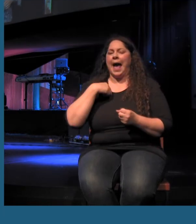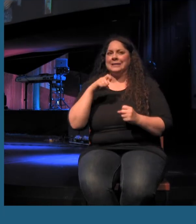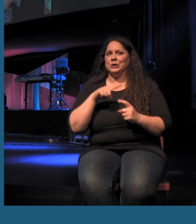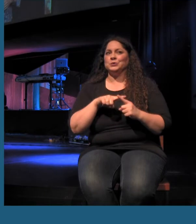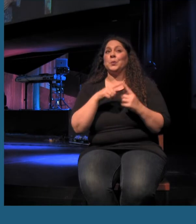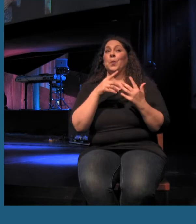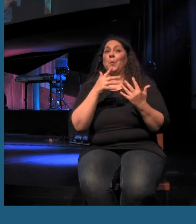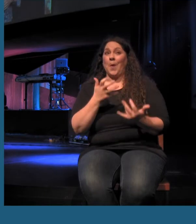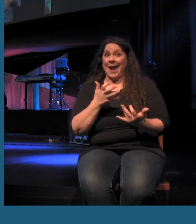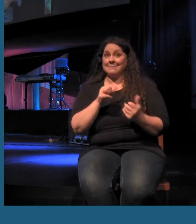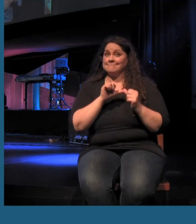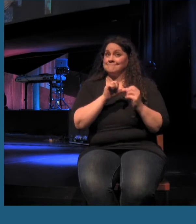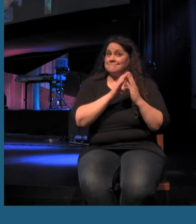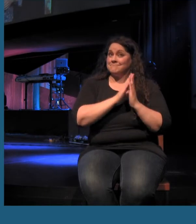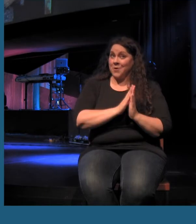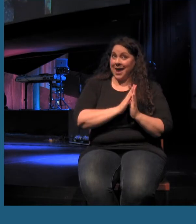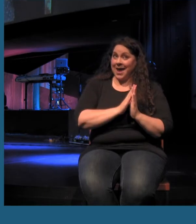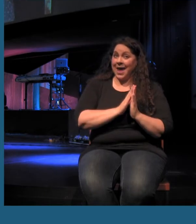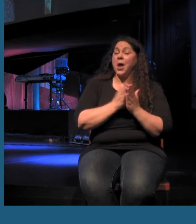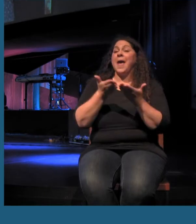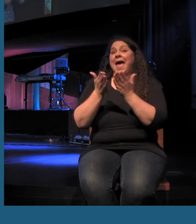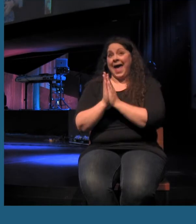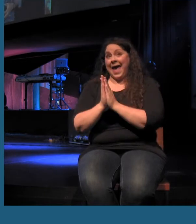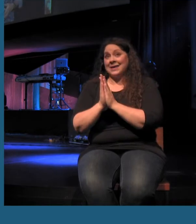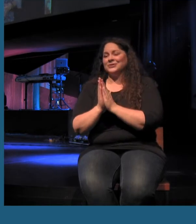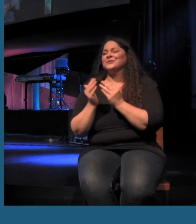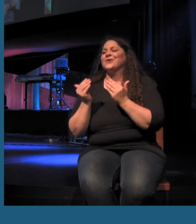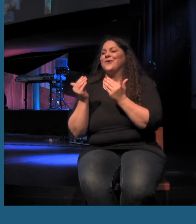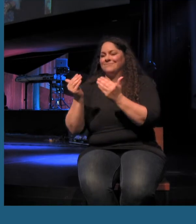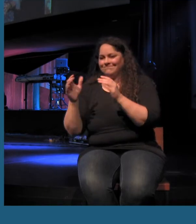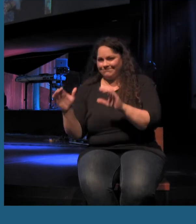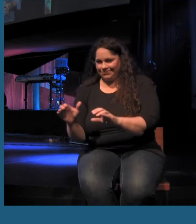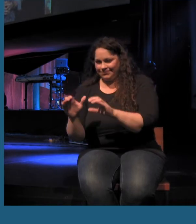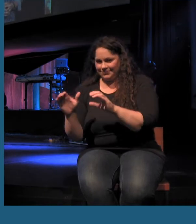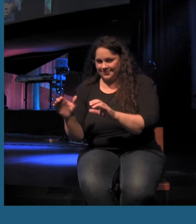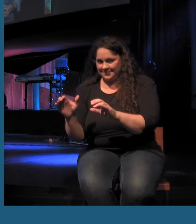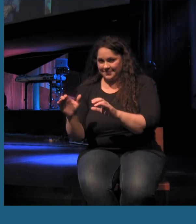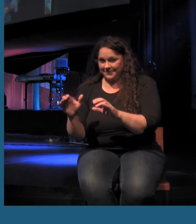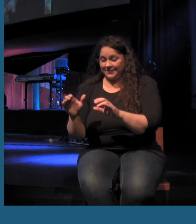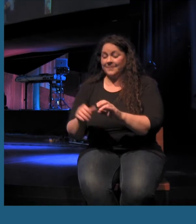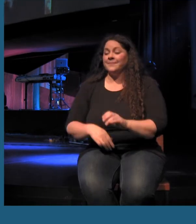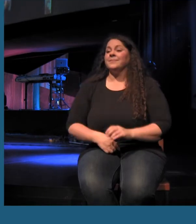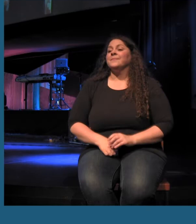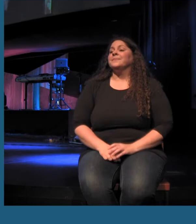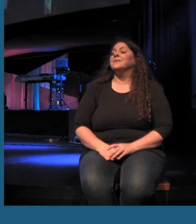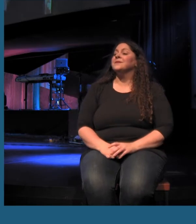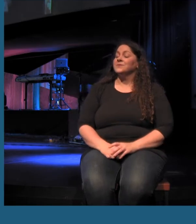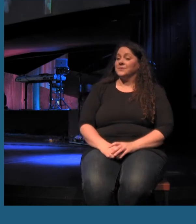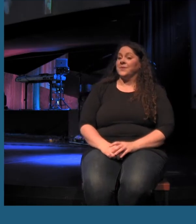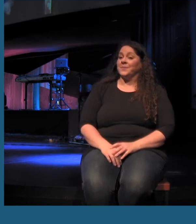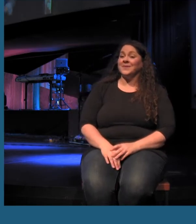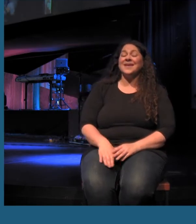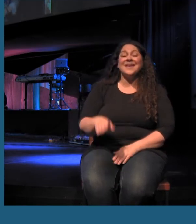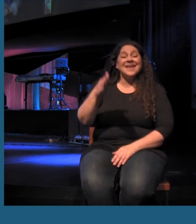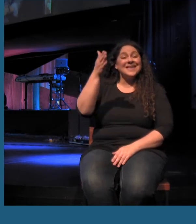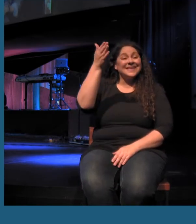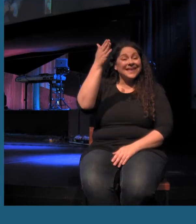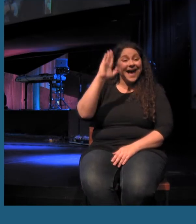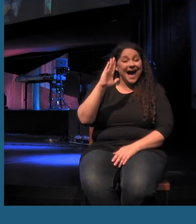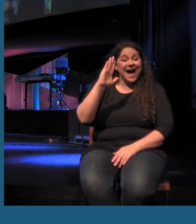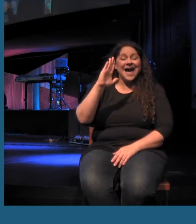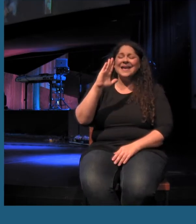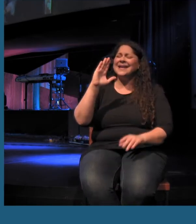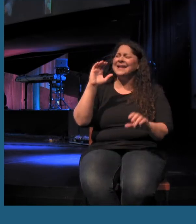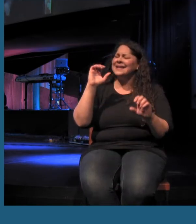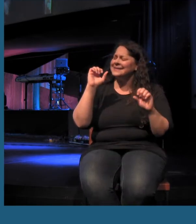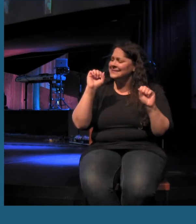act. That brings us to that scripture in Ephesians 3. God is able